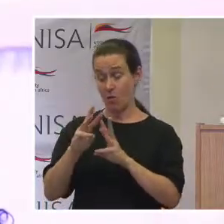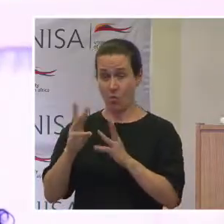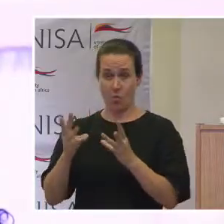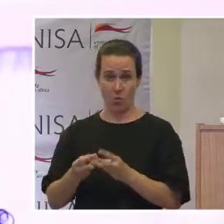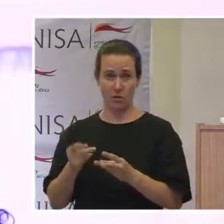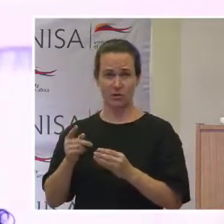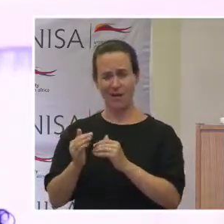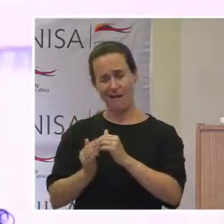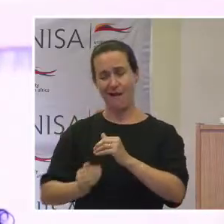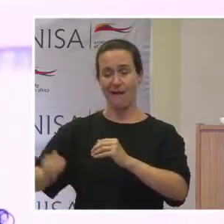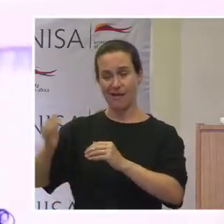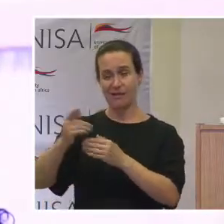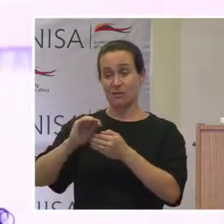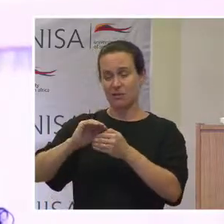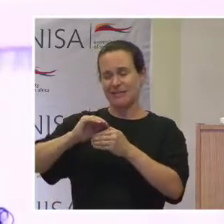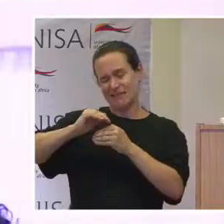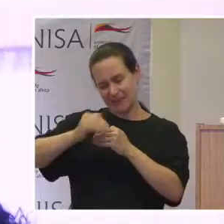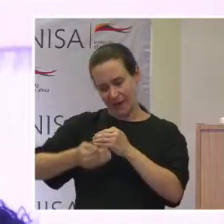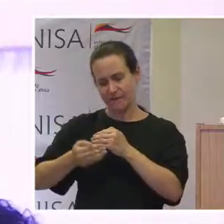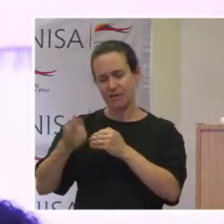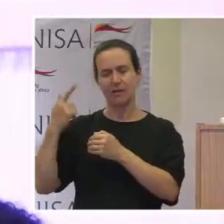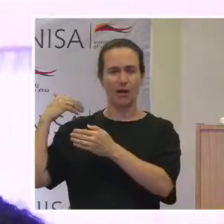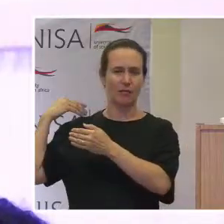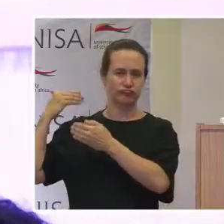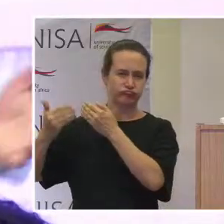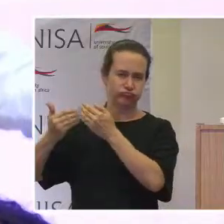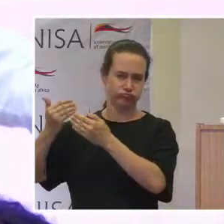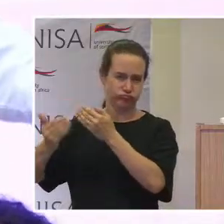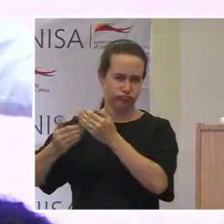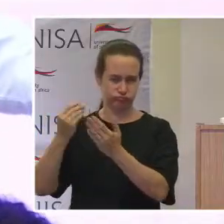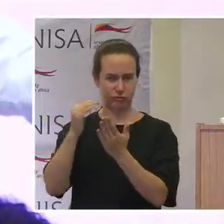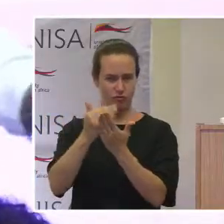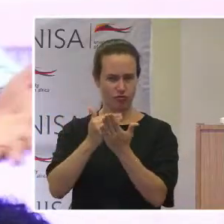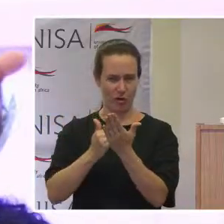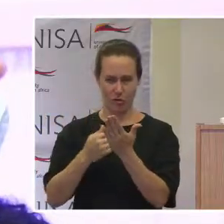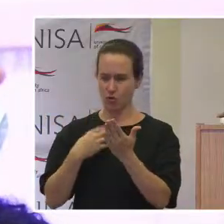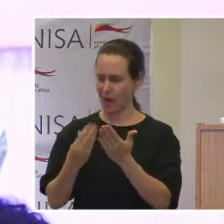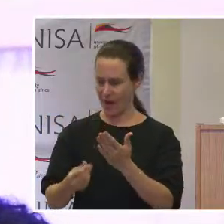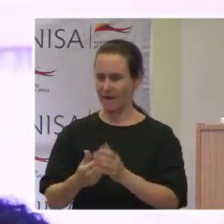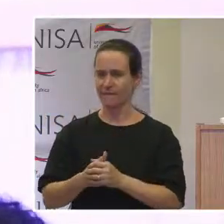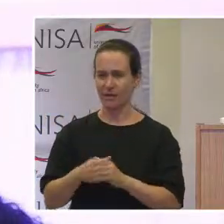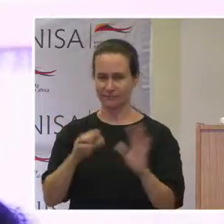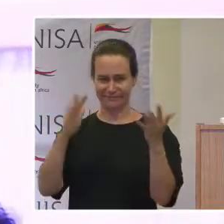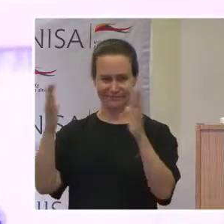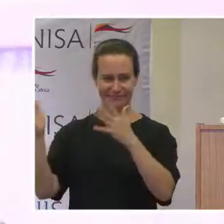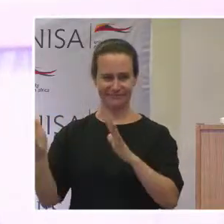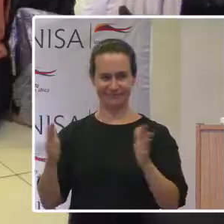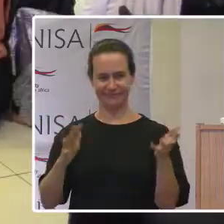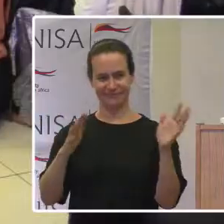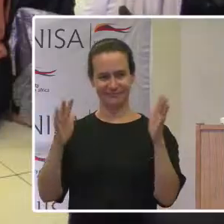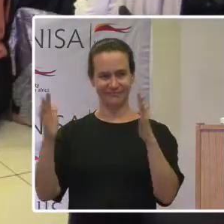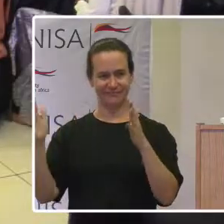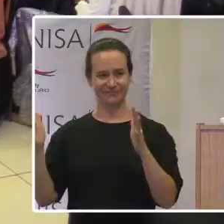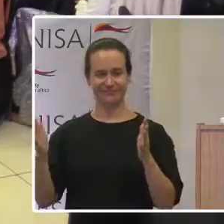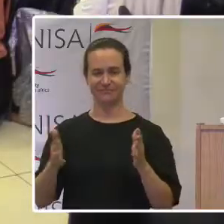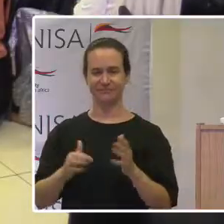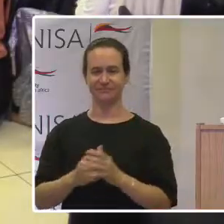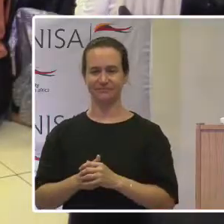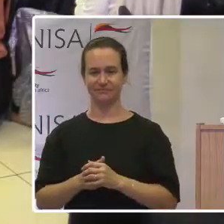highest safety records, which is good. Yeah, you can clap for the South African pilots. Thank you.